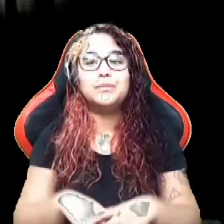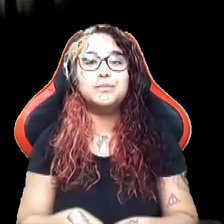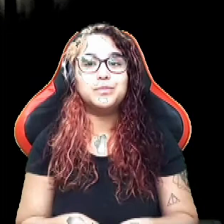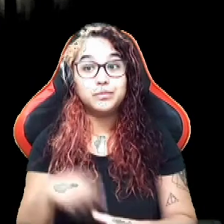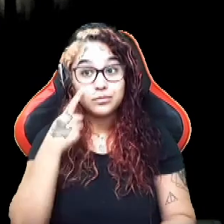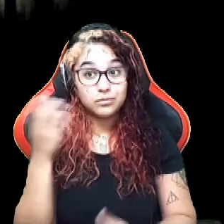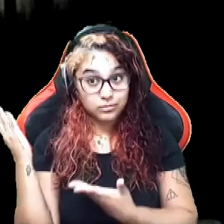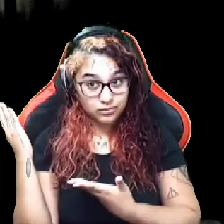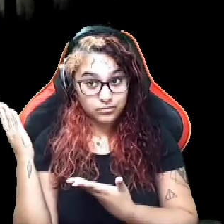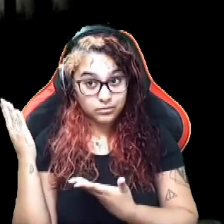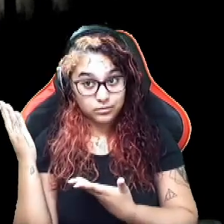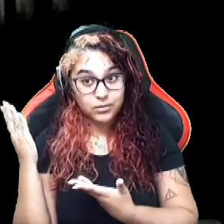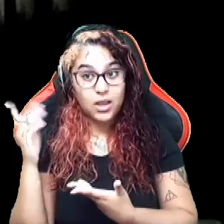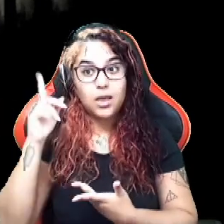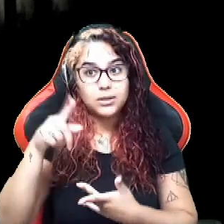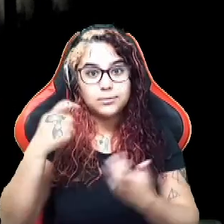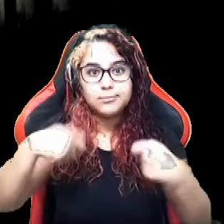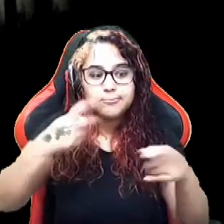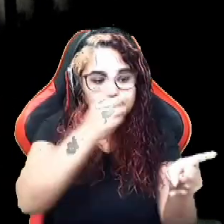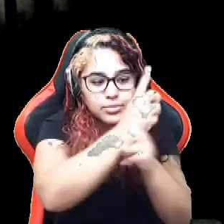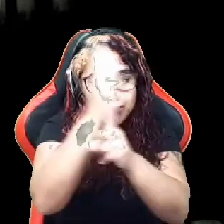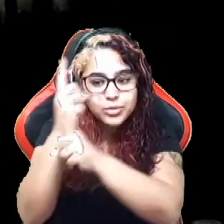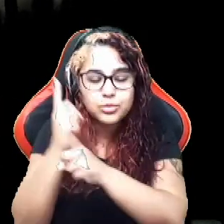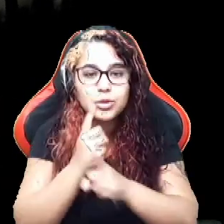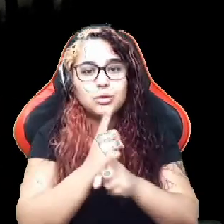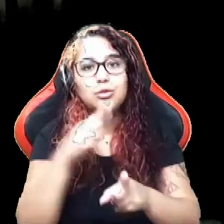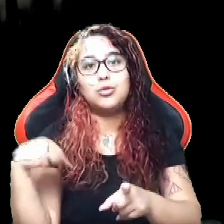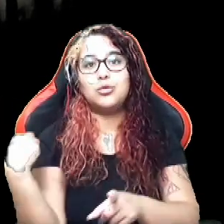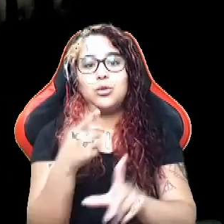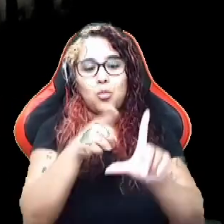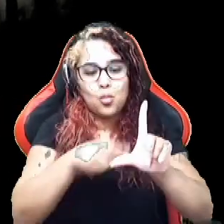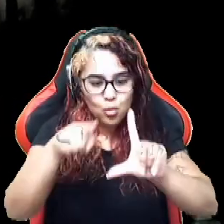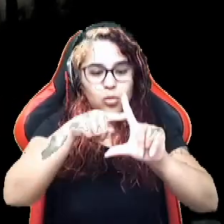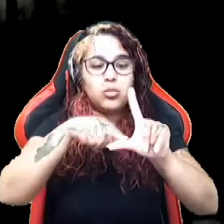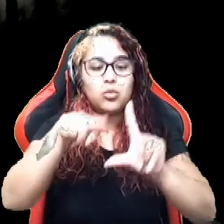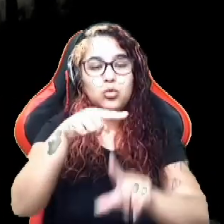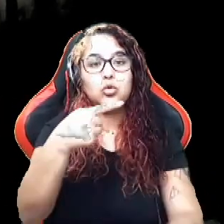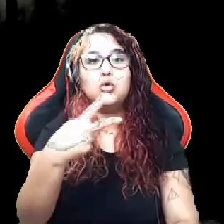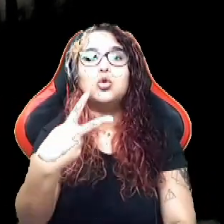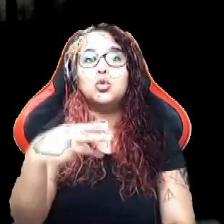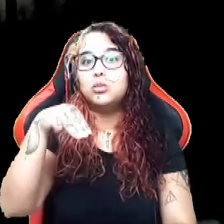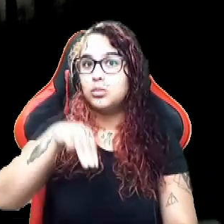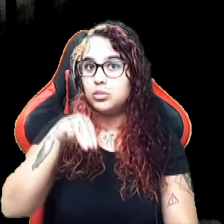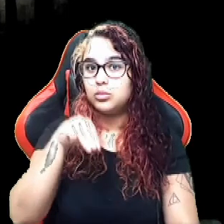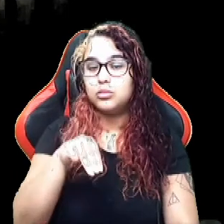home. 12 Minutes, a mystery game where you need to uncover an